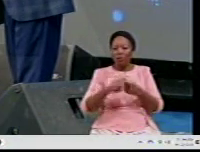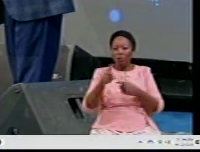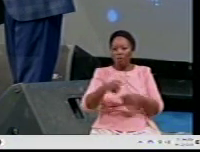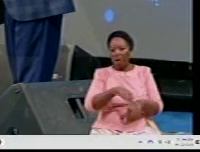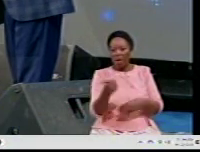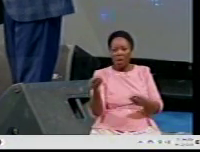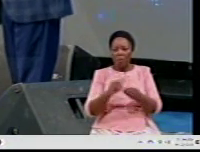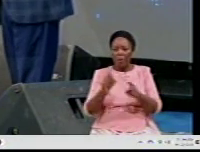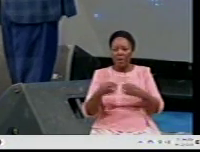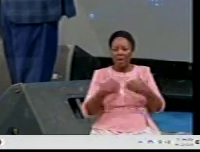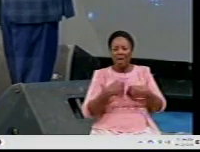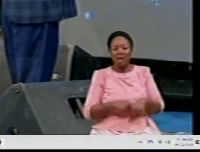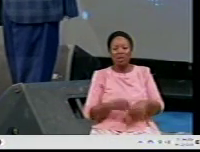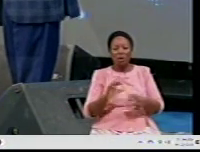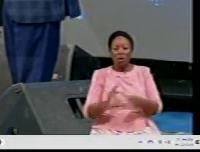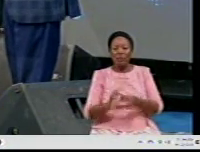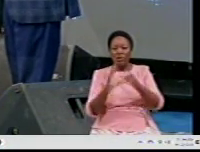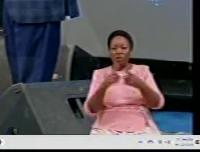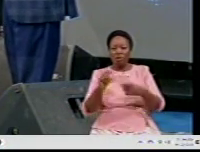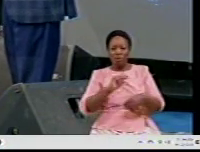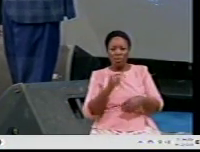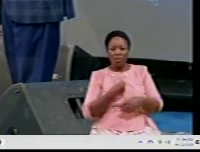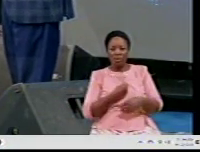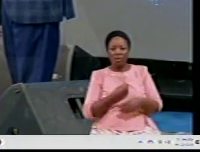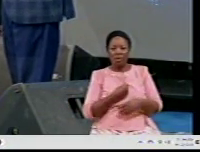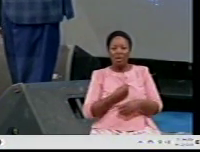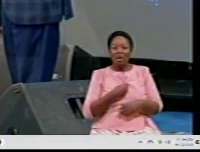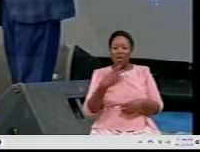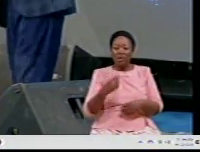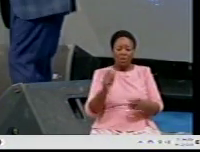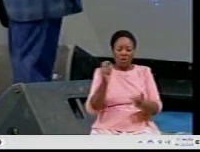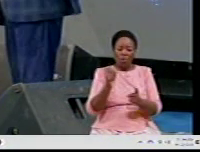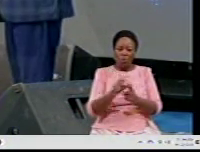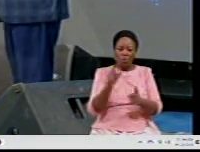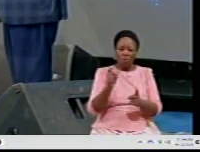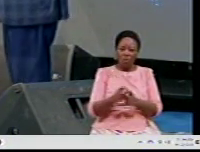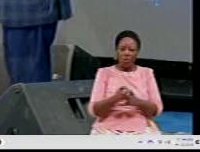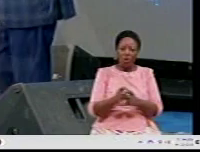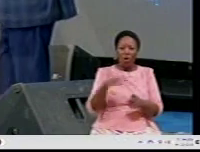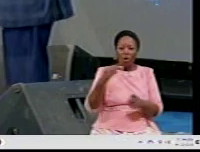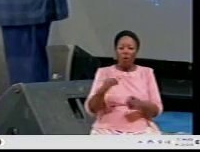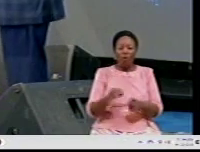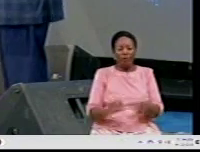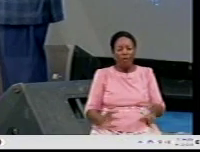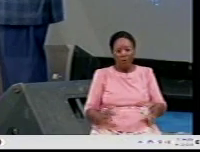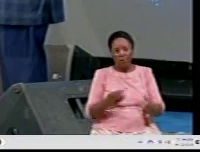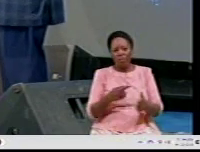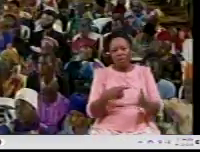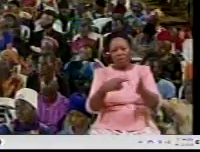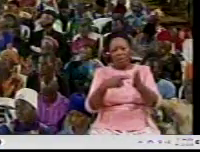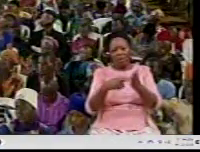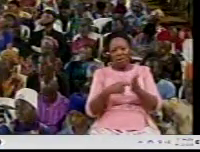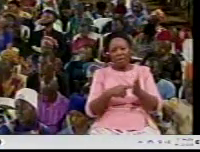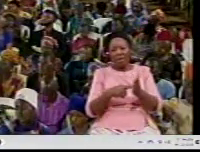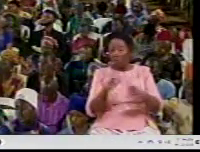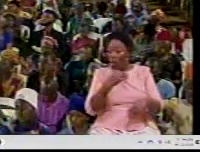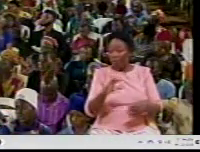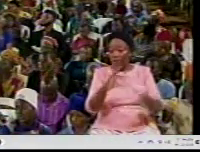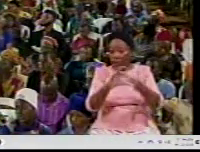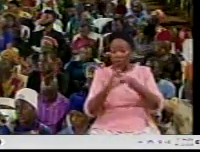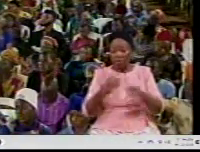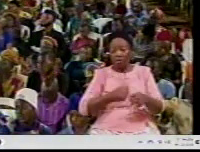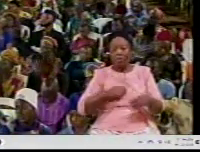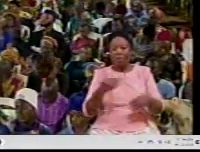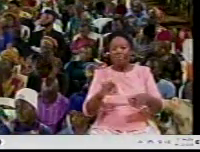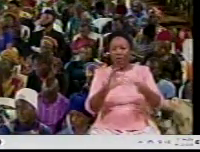unto us the word of reconciliation. In verse 20, it says, now